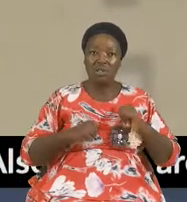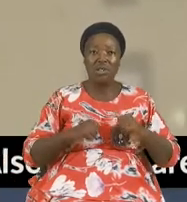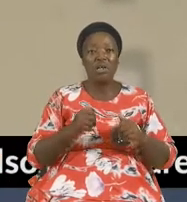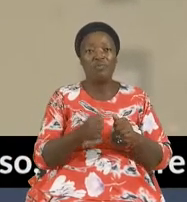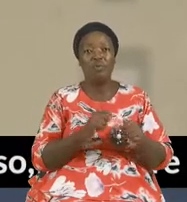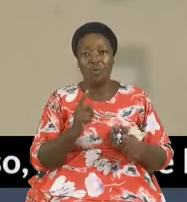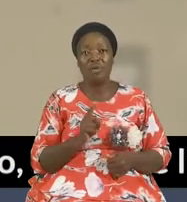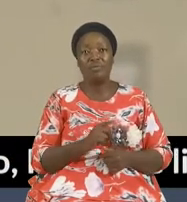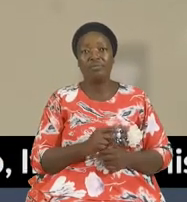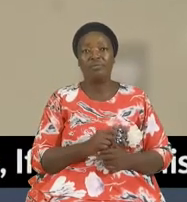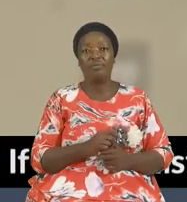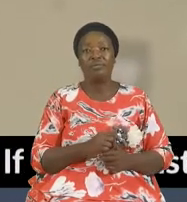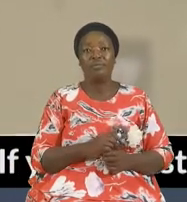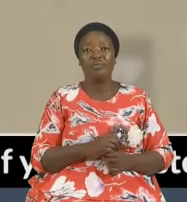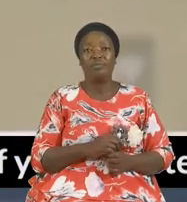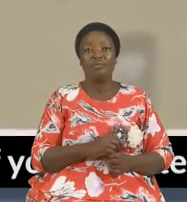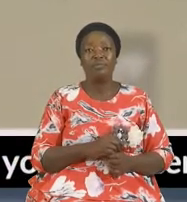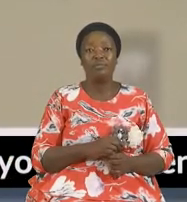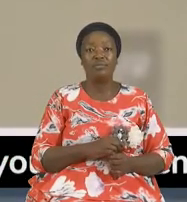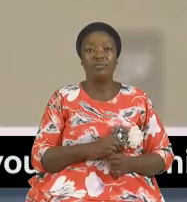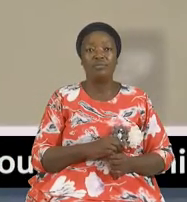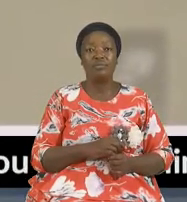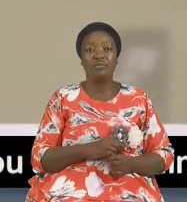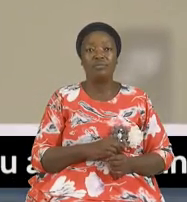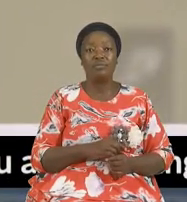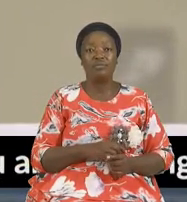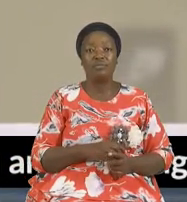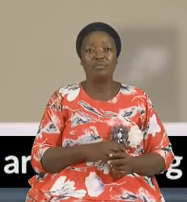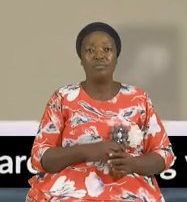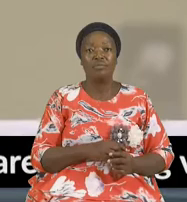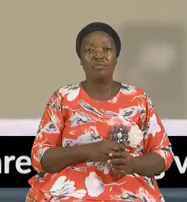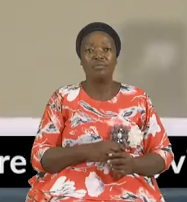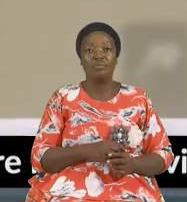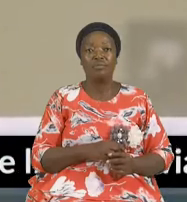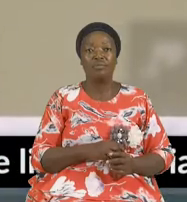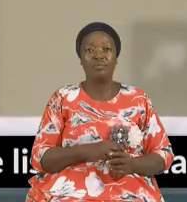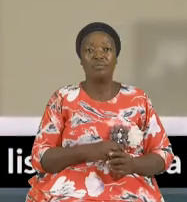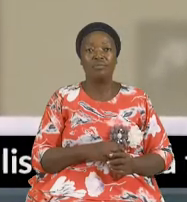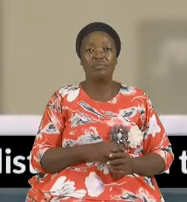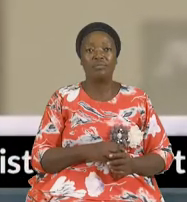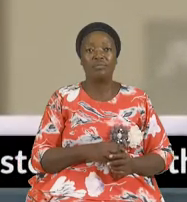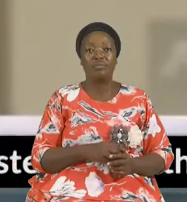Those on my left hand side and on my right hand side, let's be fast.